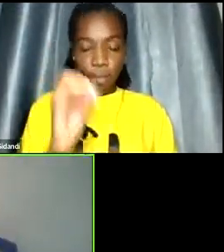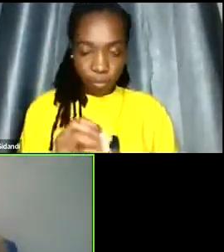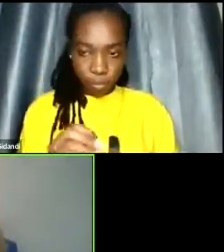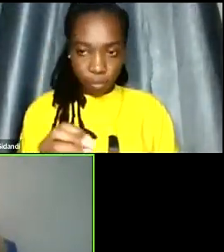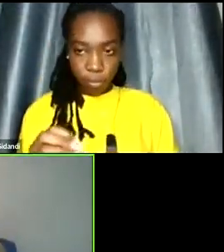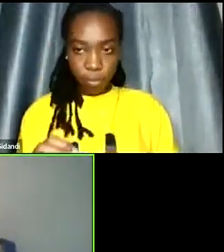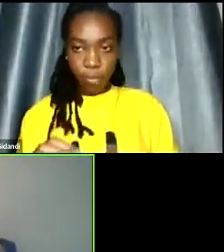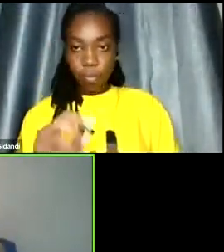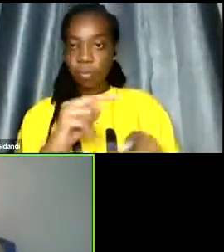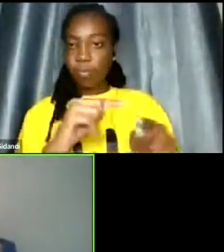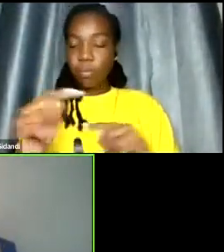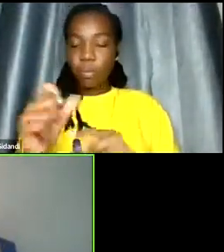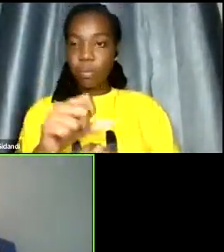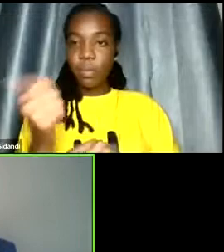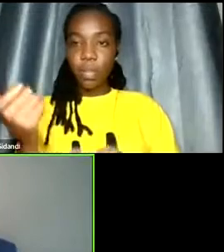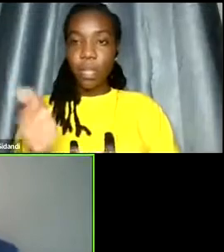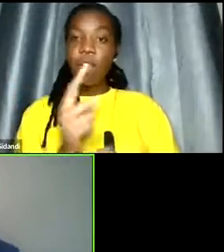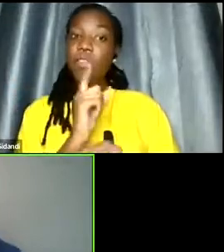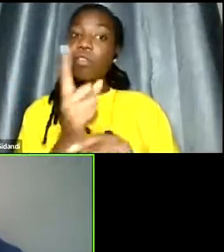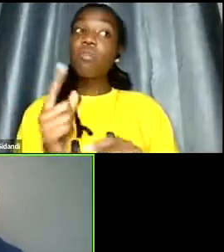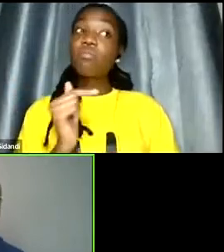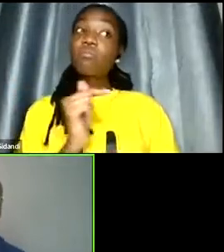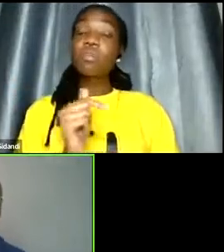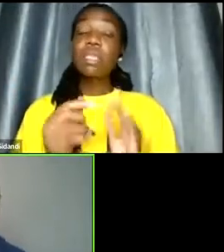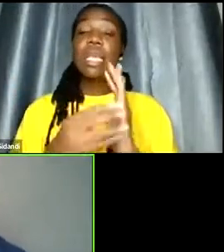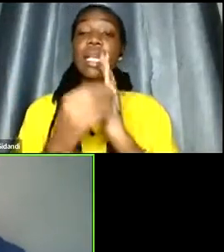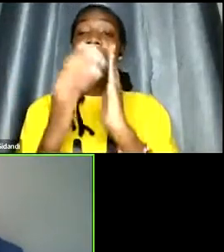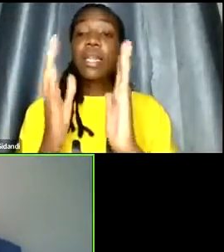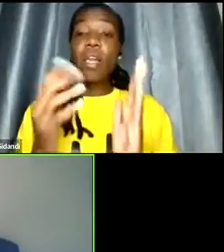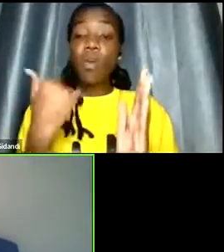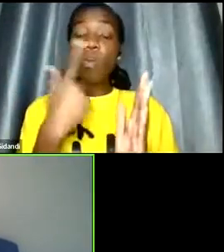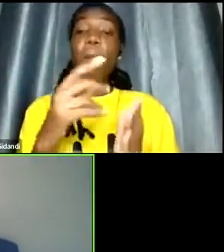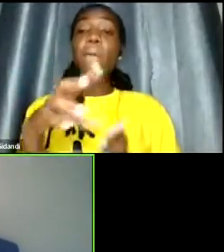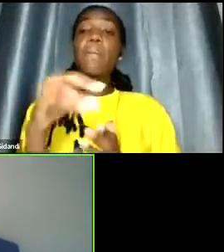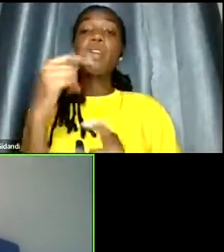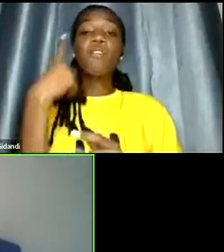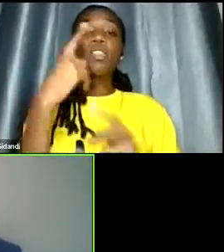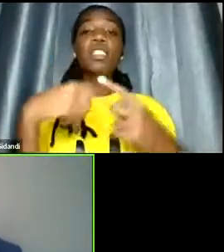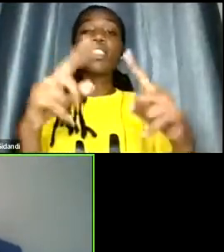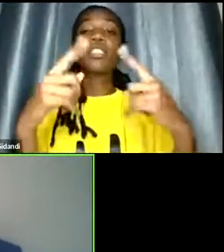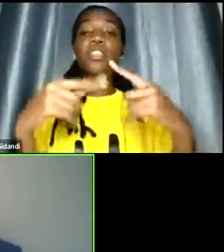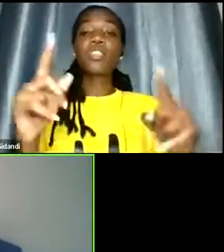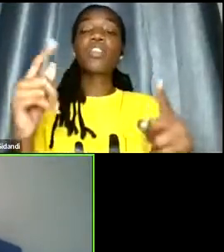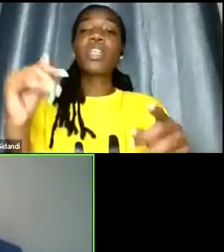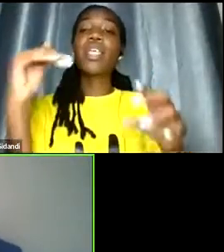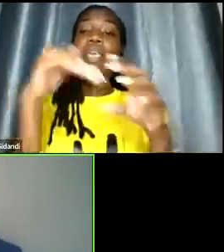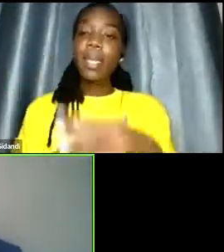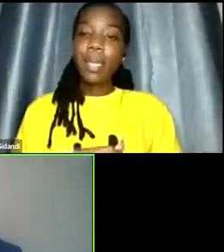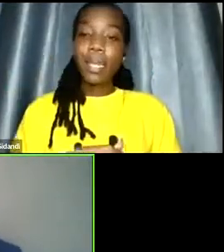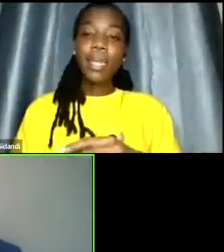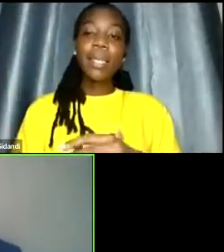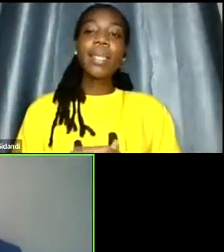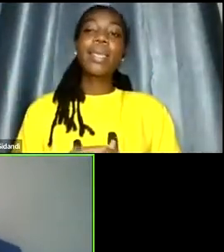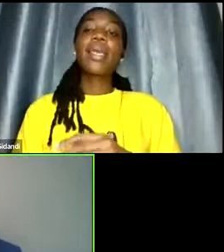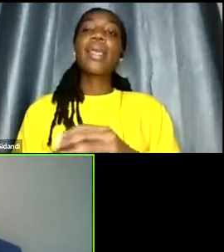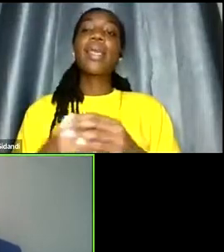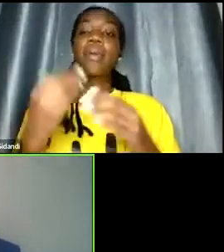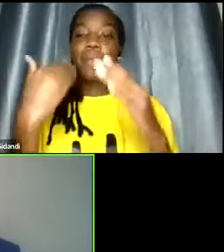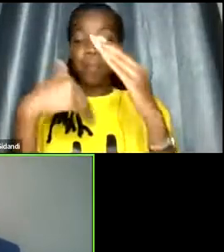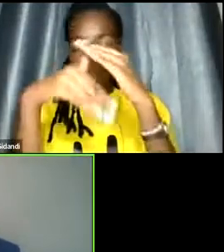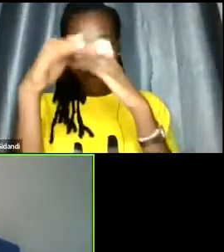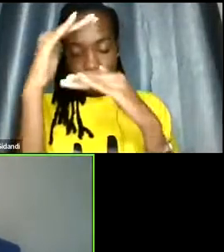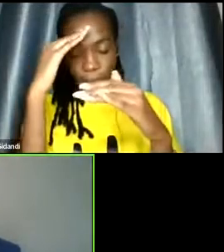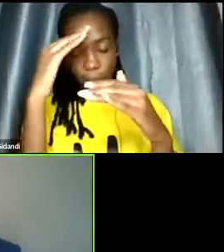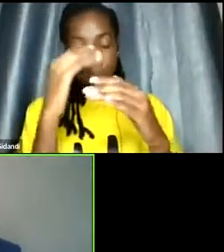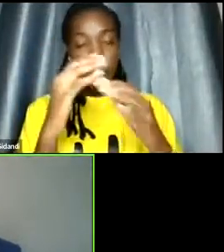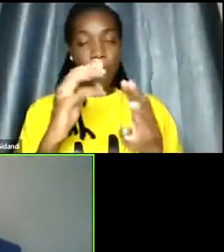staff or executives or leaders or managers from whom you pick for succession into executive management committee positions. That's